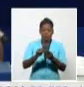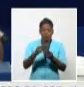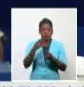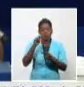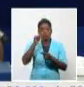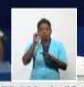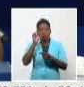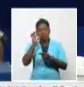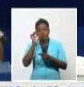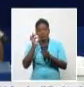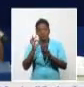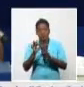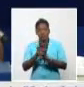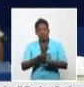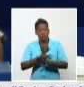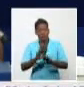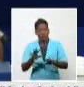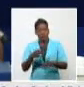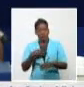processed yesterday.